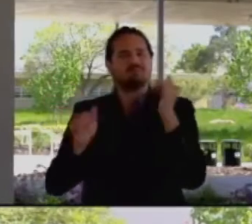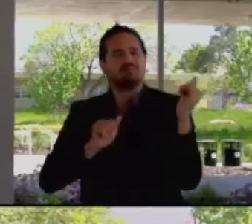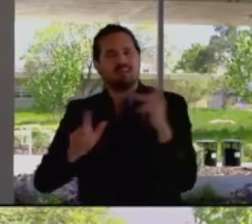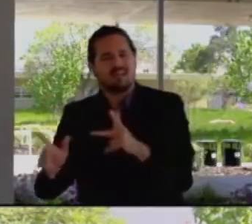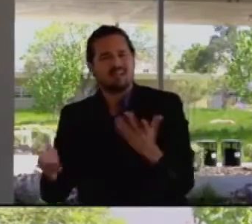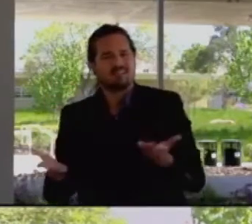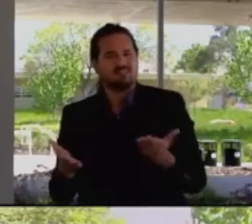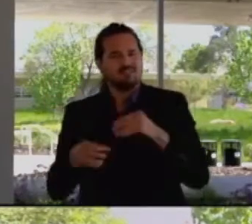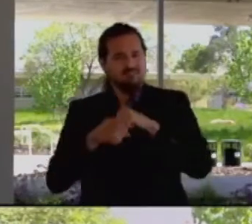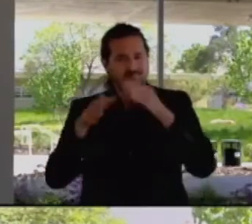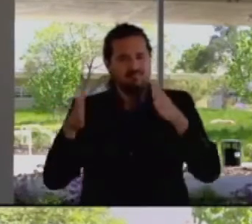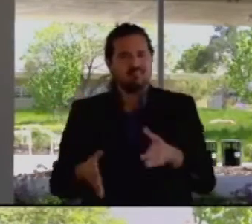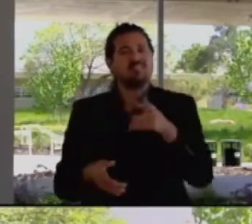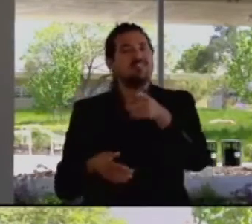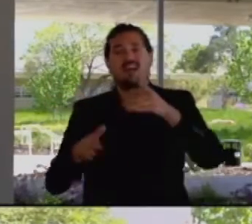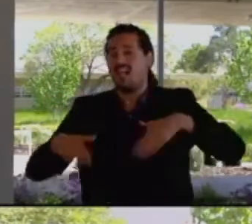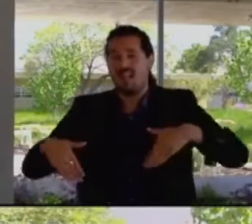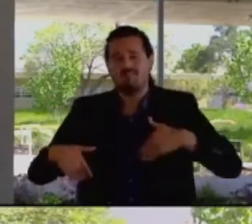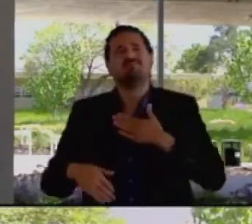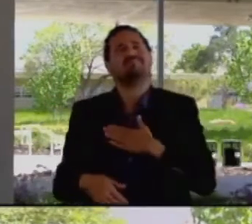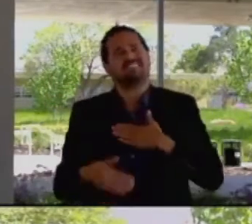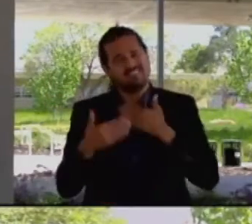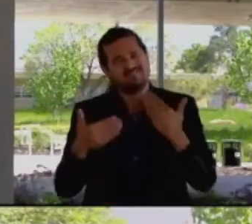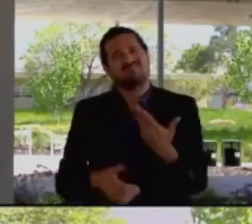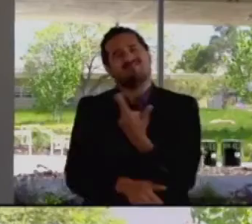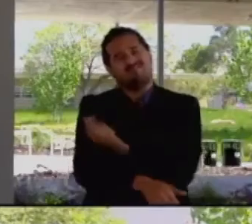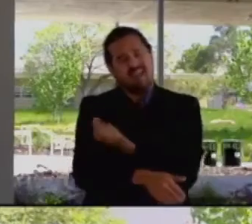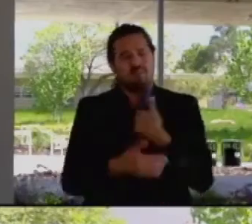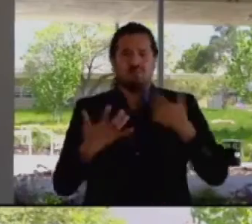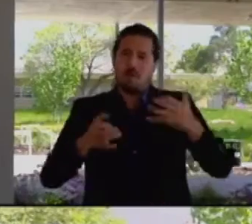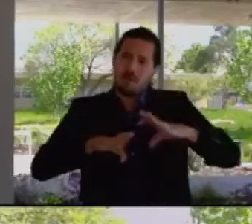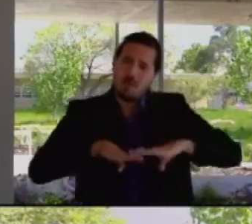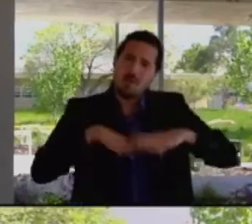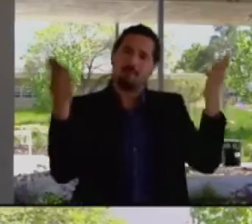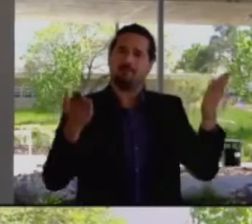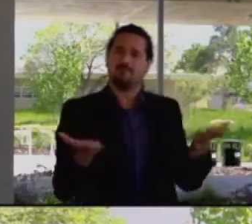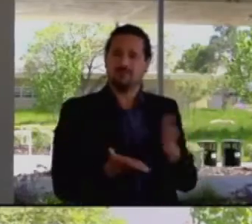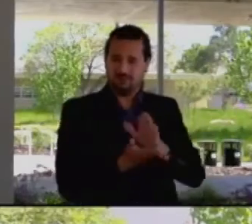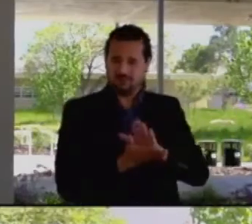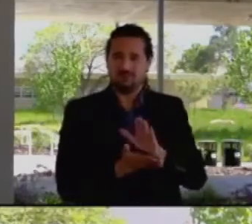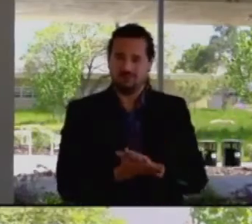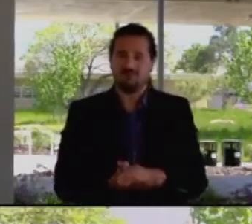that, I'll introduce Andrea Hernandez, who is an amazing graduating senior at Overfelt High School.